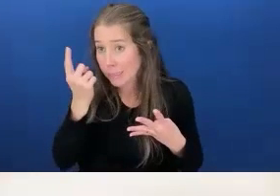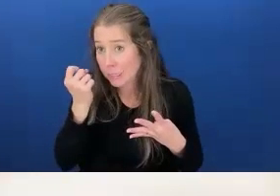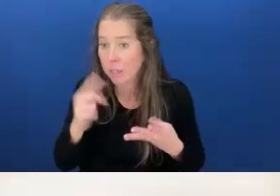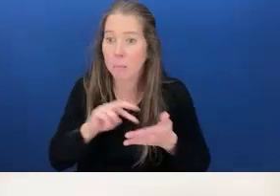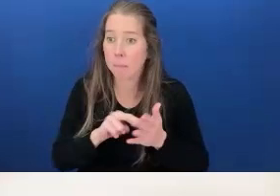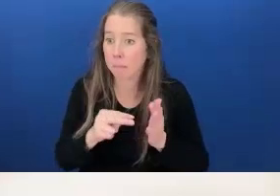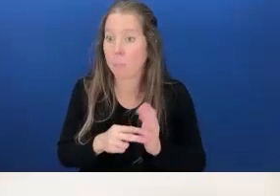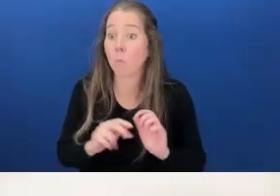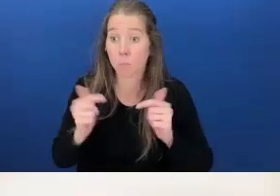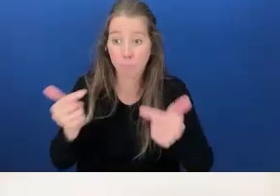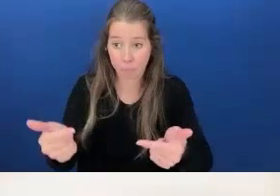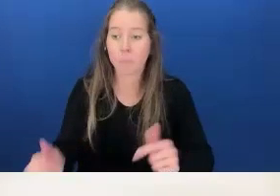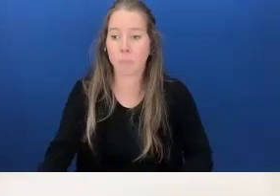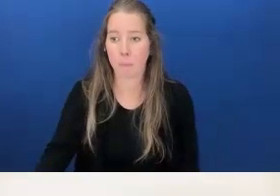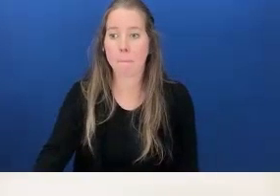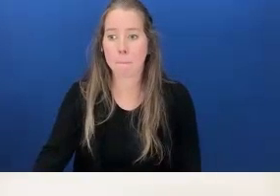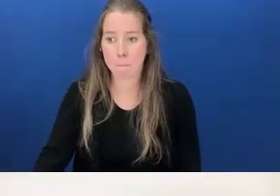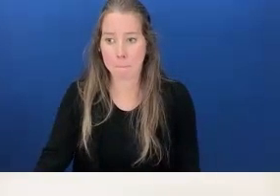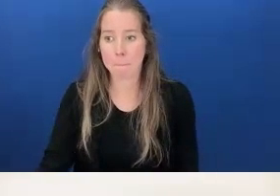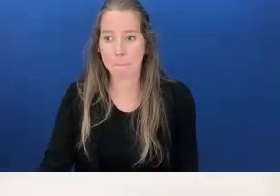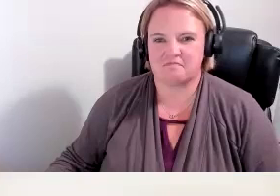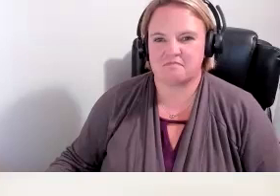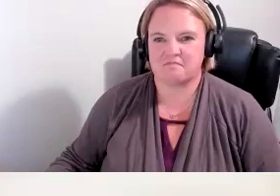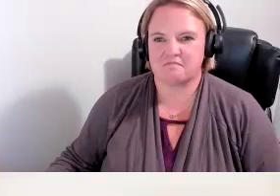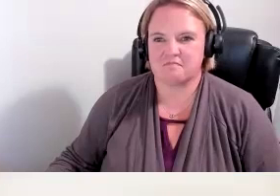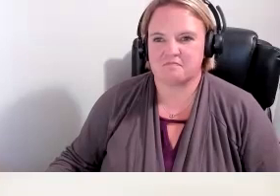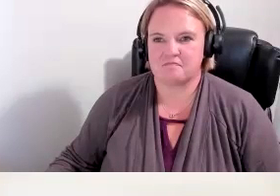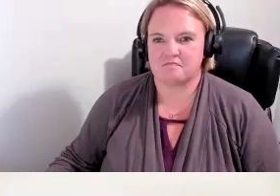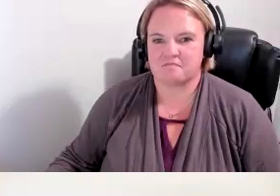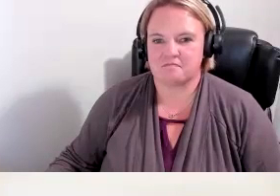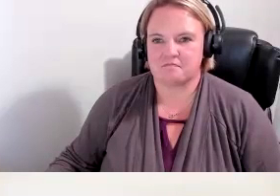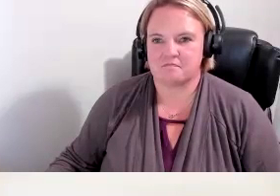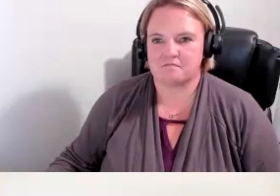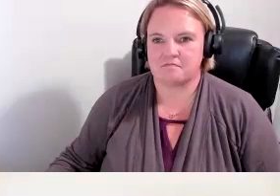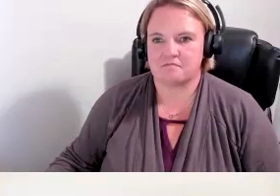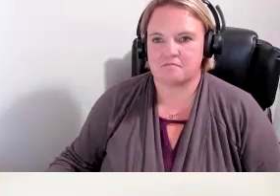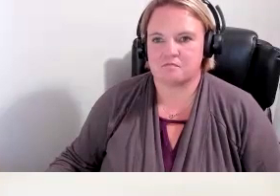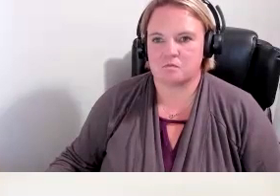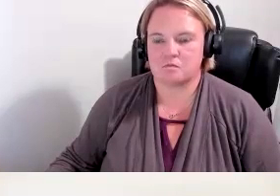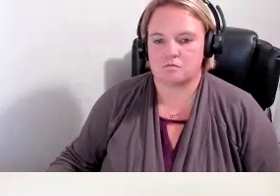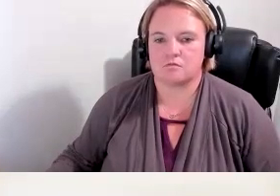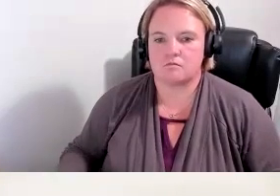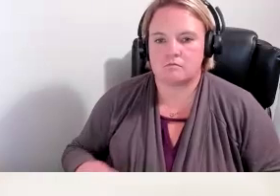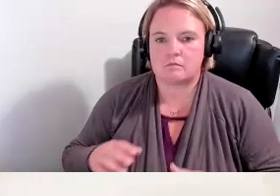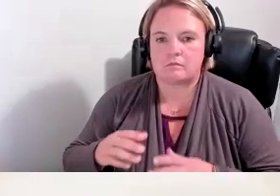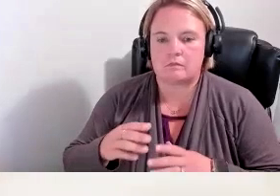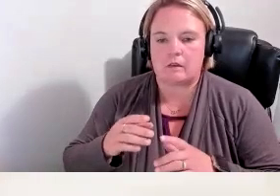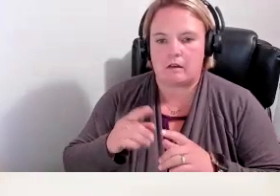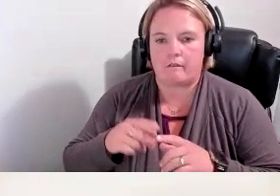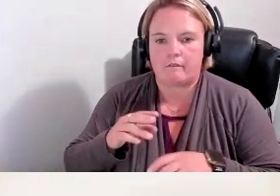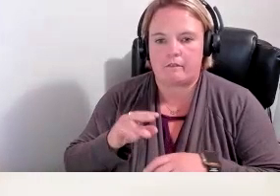Understandable, users must be able to understand the information as well as the operation of the user interface.